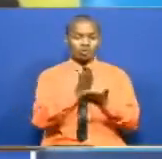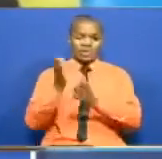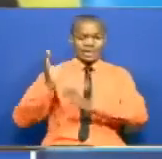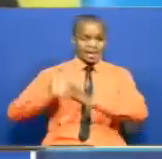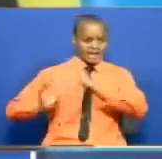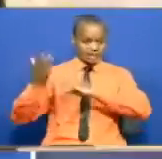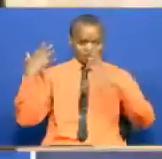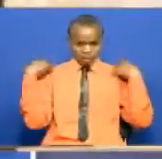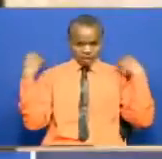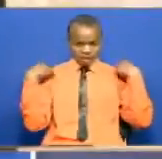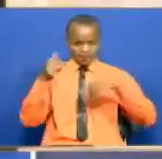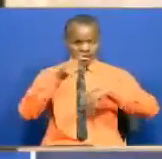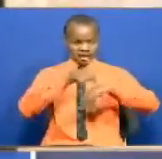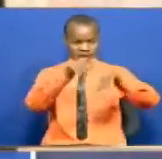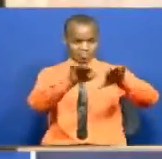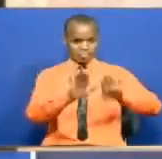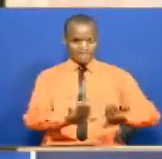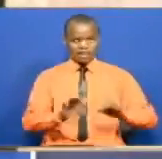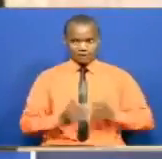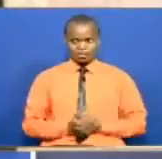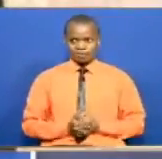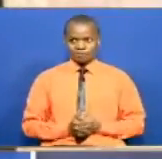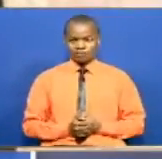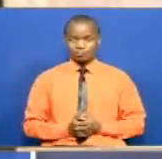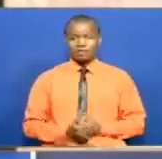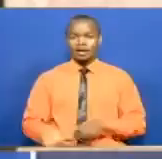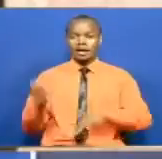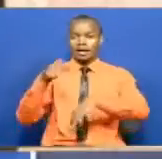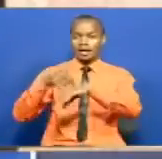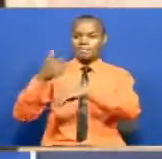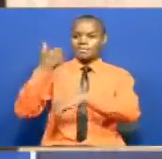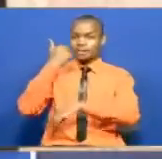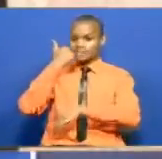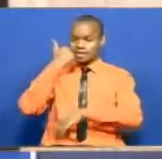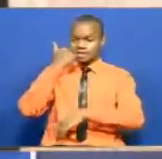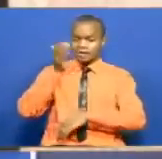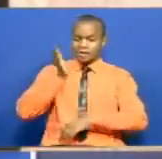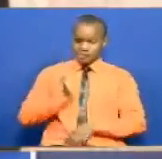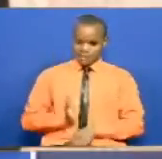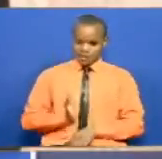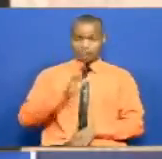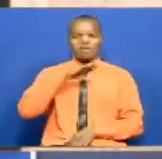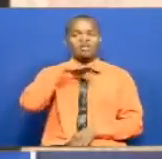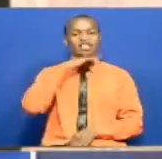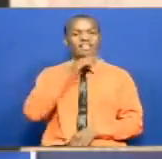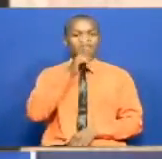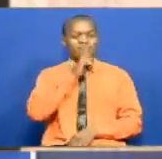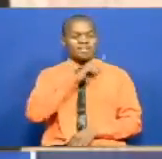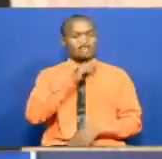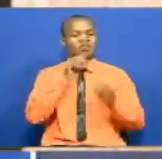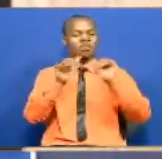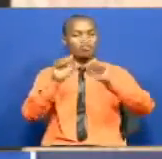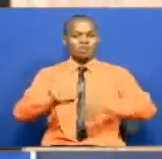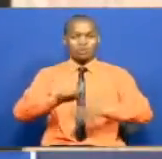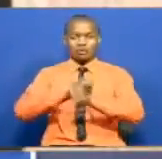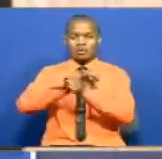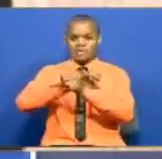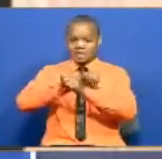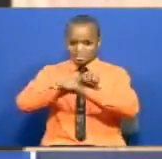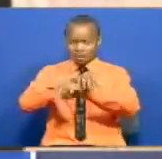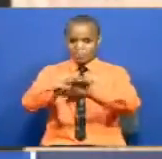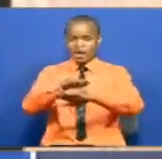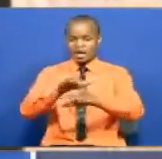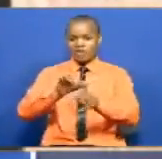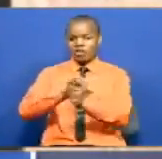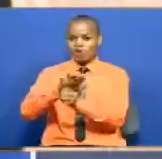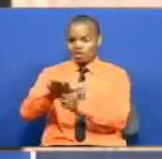as they bury them. Once the patient has passed on, is actually no longer as infective. And as